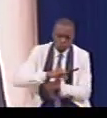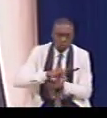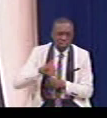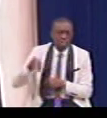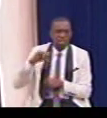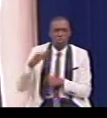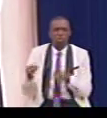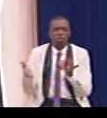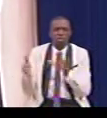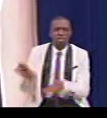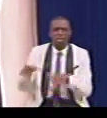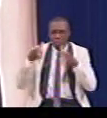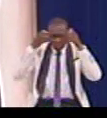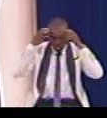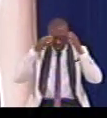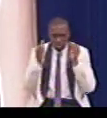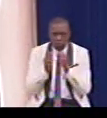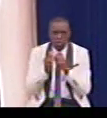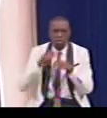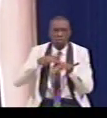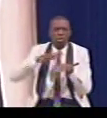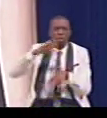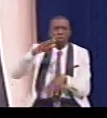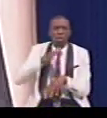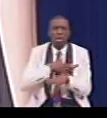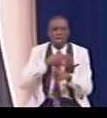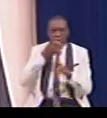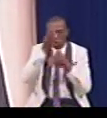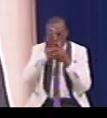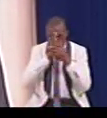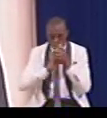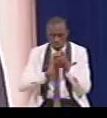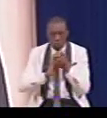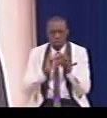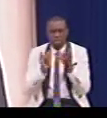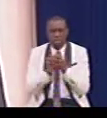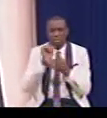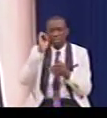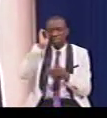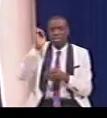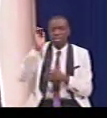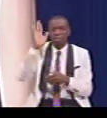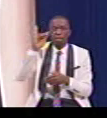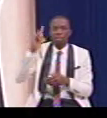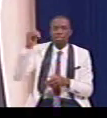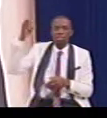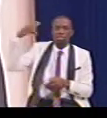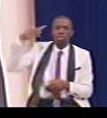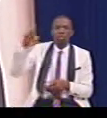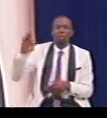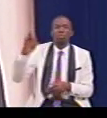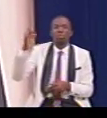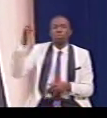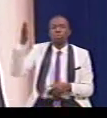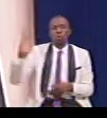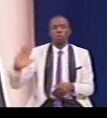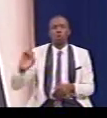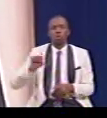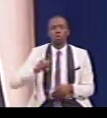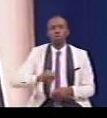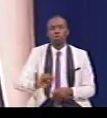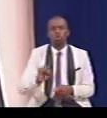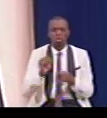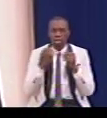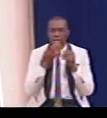of God that's what I was talking about the grace of God is for salvation should taste days for every man that for